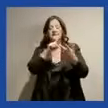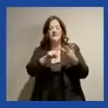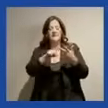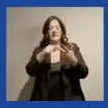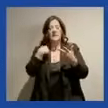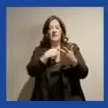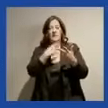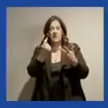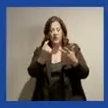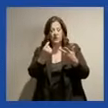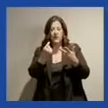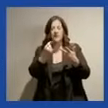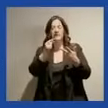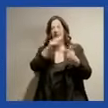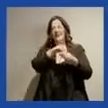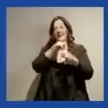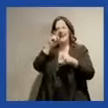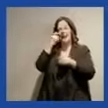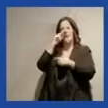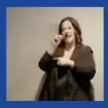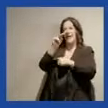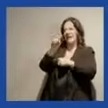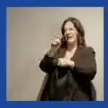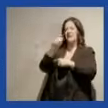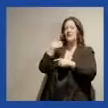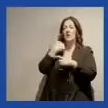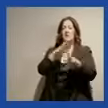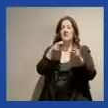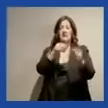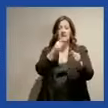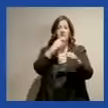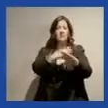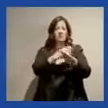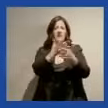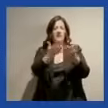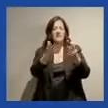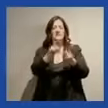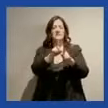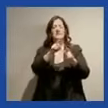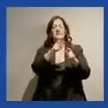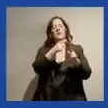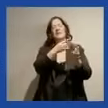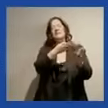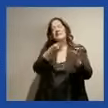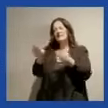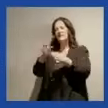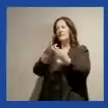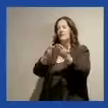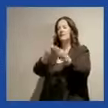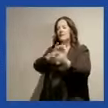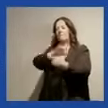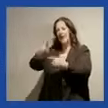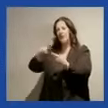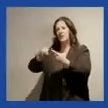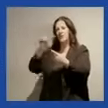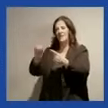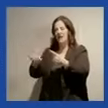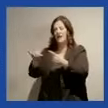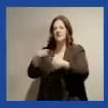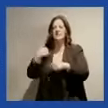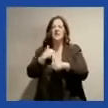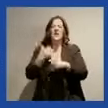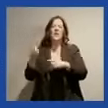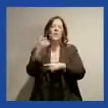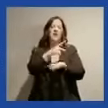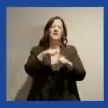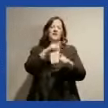were proposing to do that in the beginning. We worked with the legislature. We were in a position we didn't have to. Now we're going back to some of the original